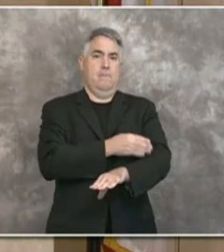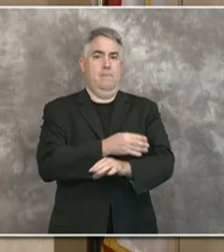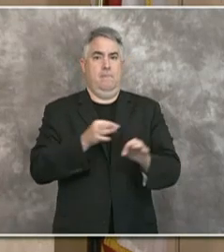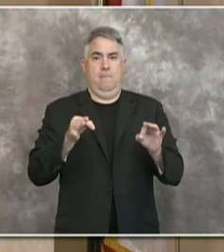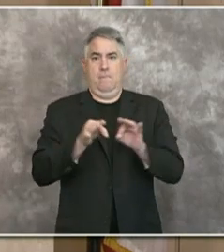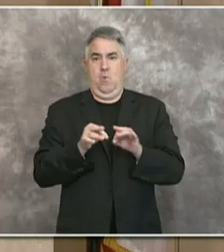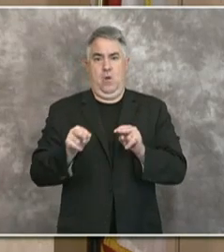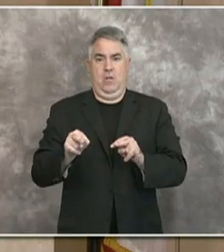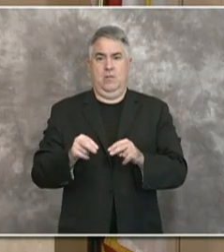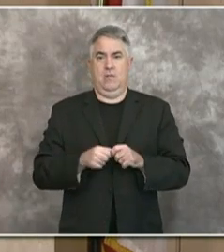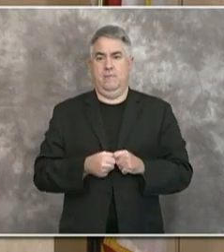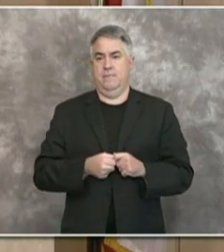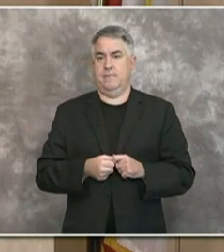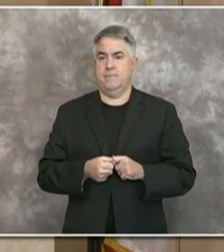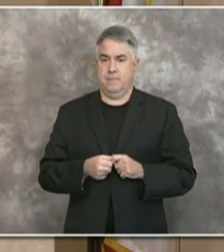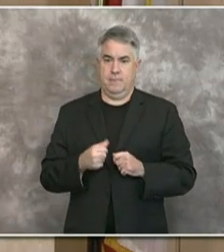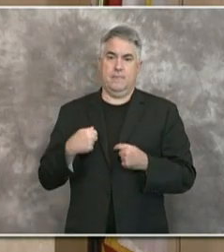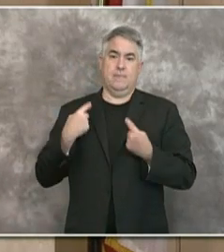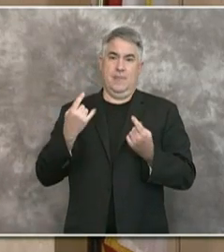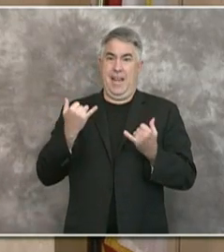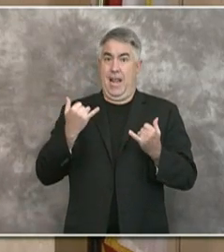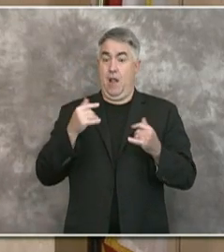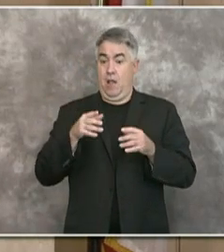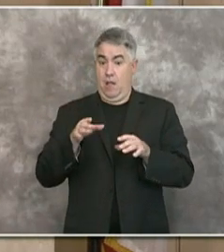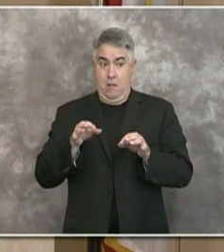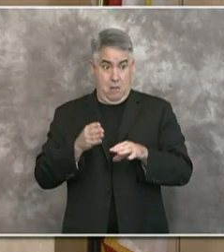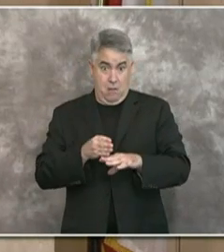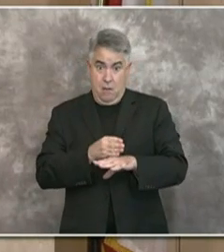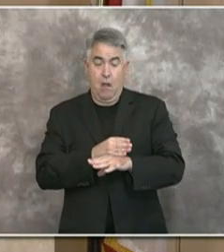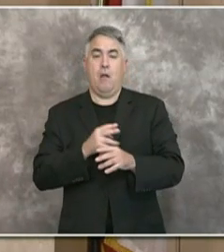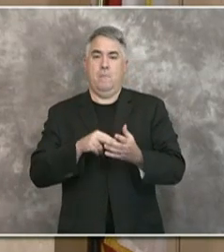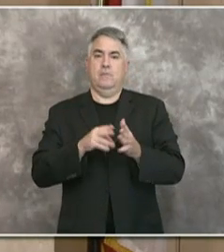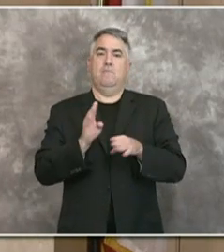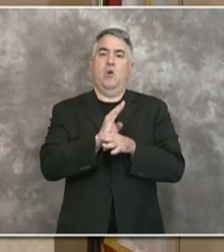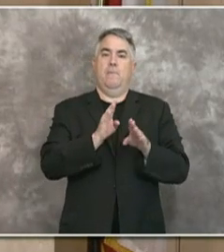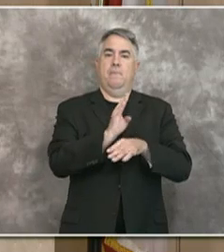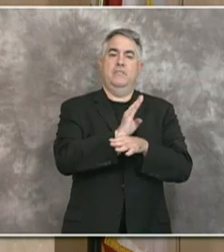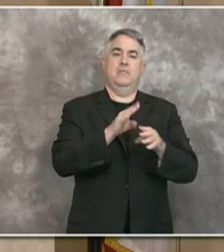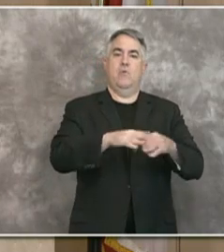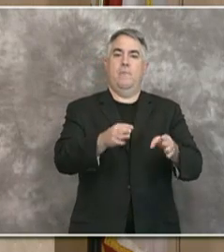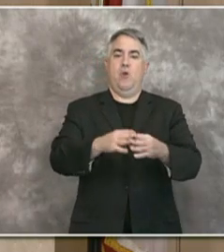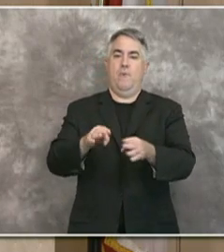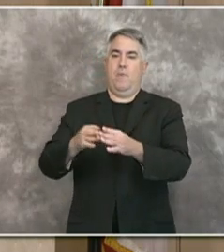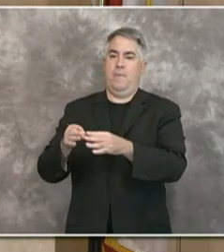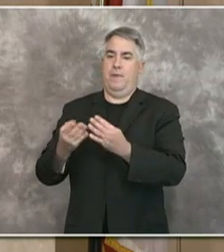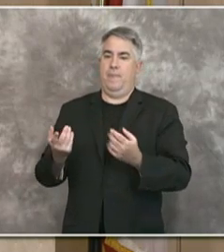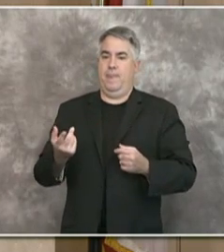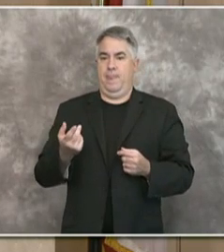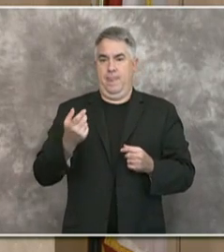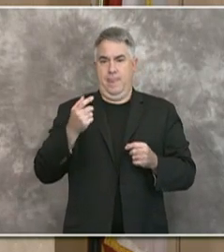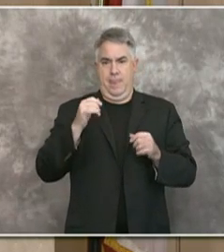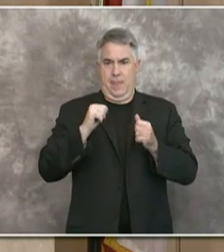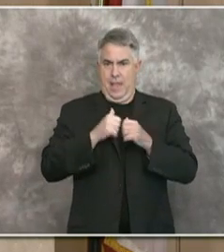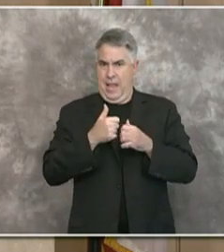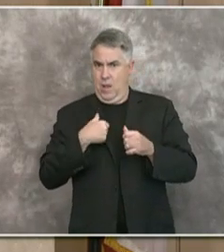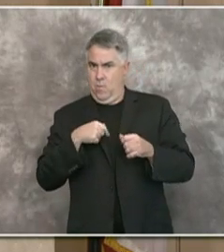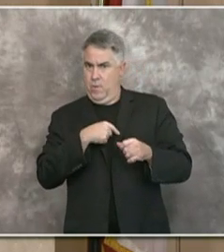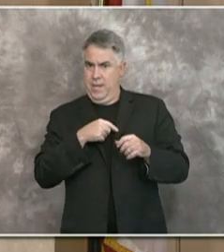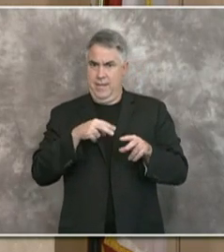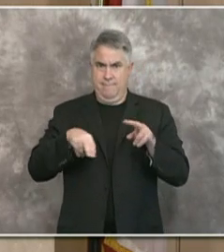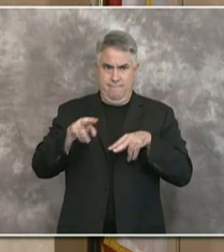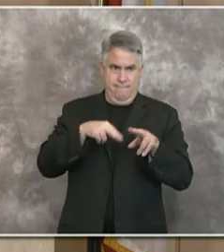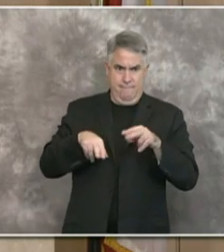more and more businesses and activities, we must continue to be vigilant in our personal and collective efforts by the